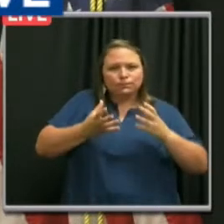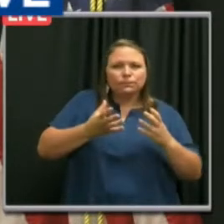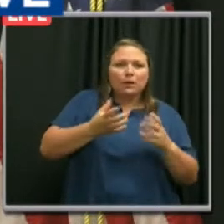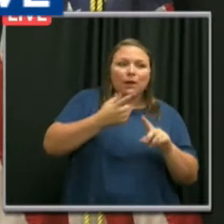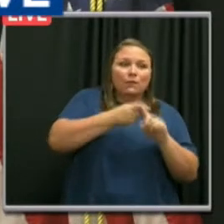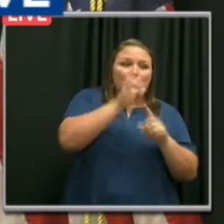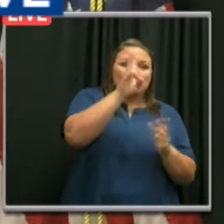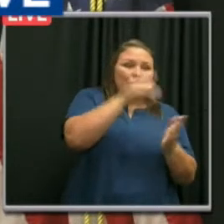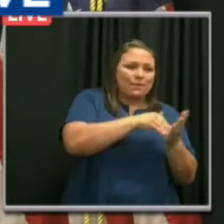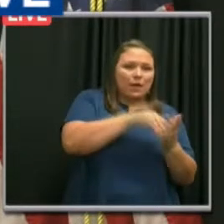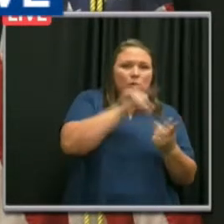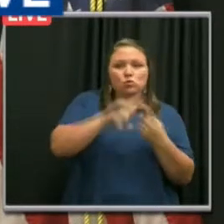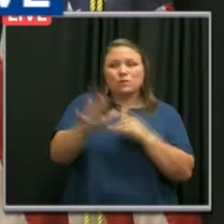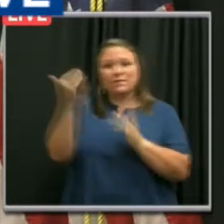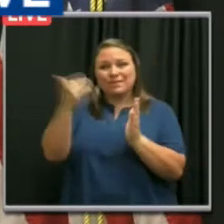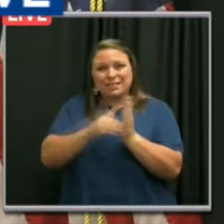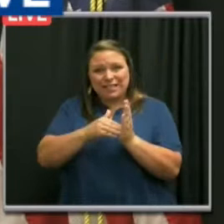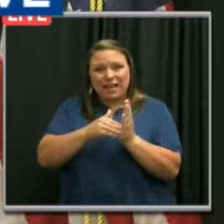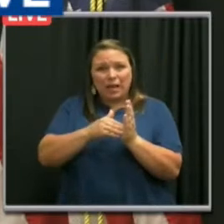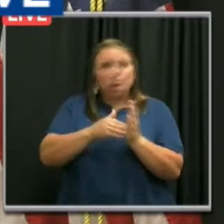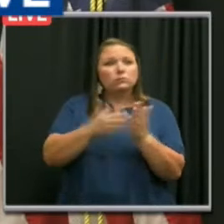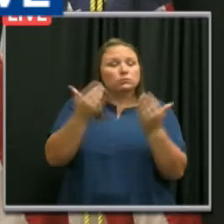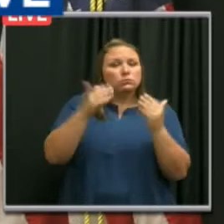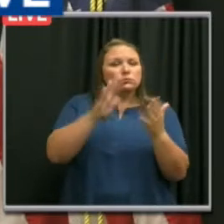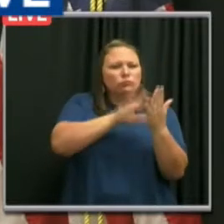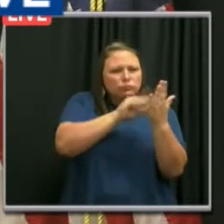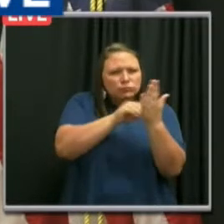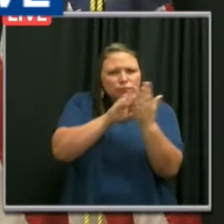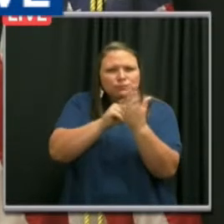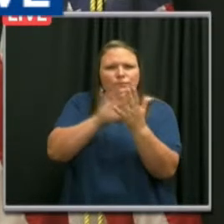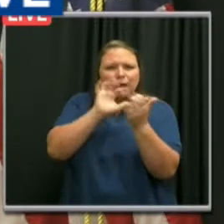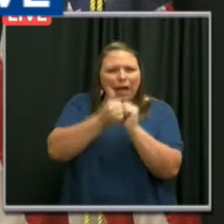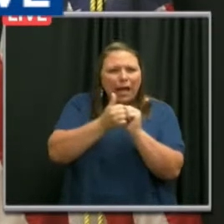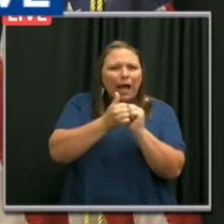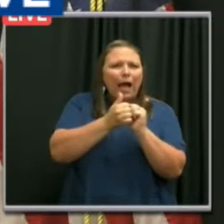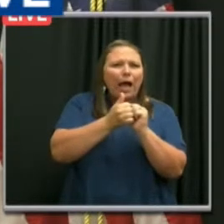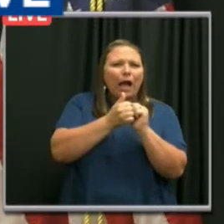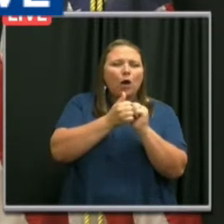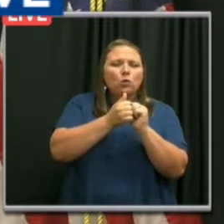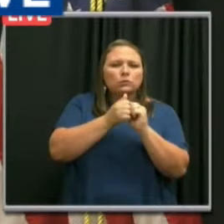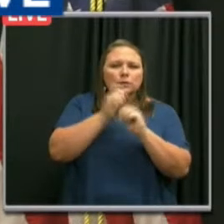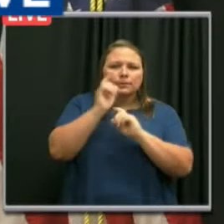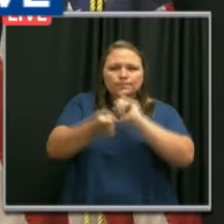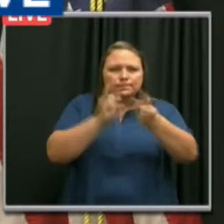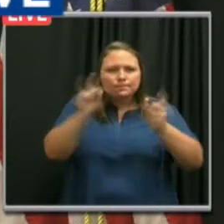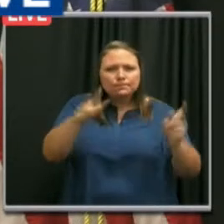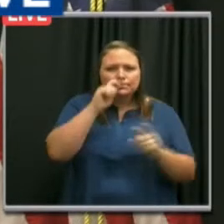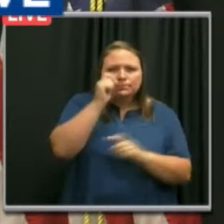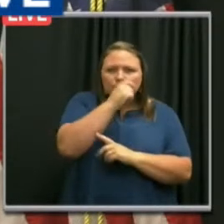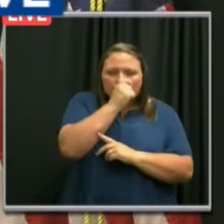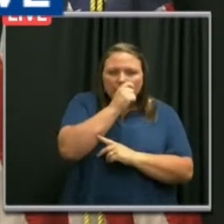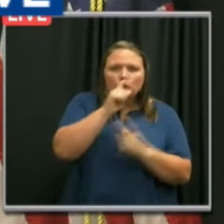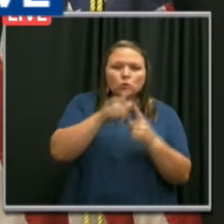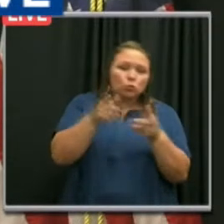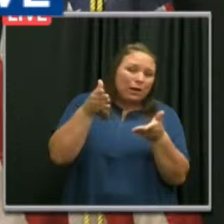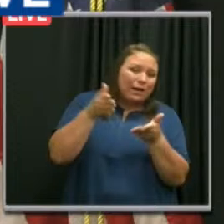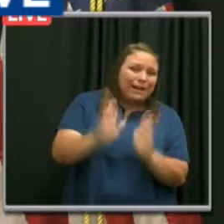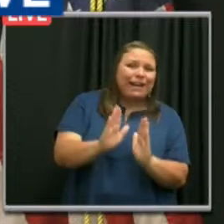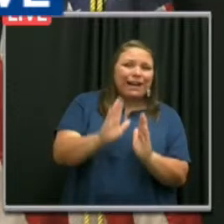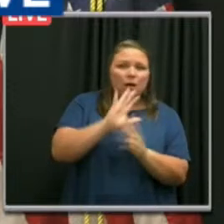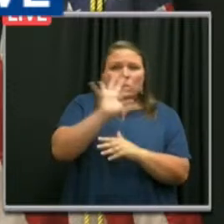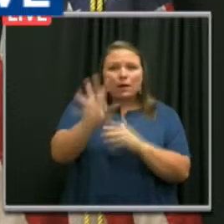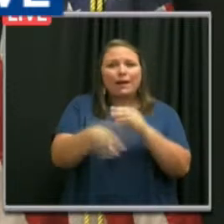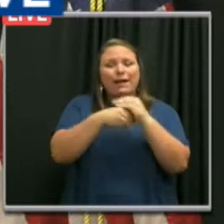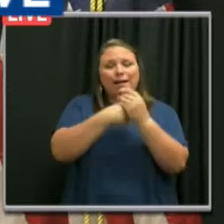from 7,000 a week to 15,000, let's learn how to deploy tests to allow